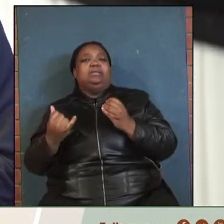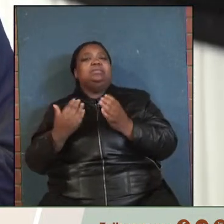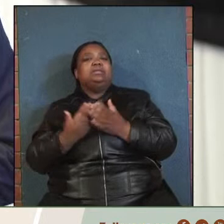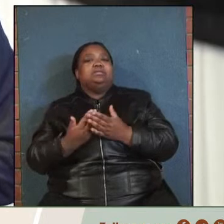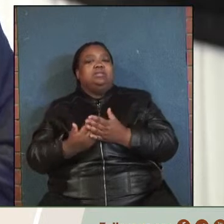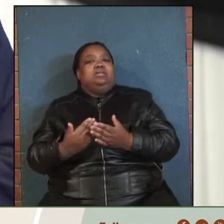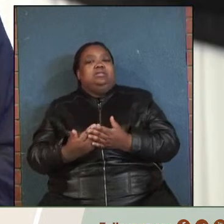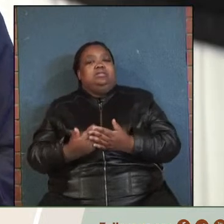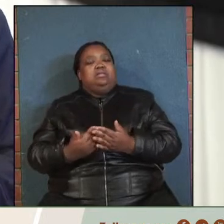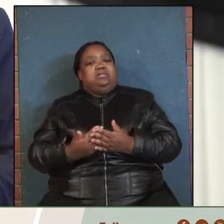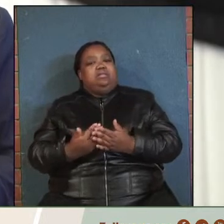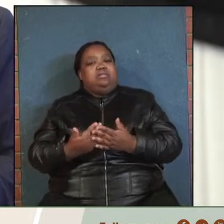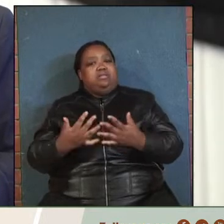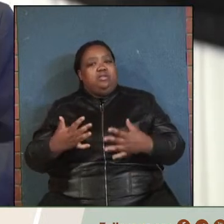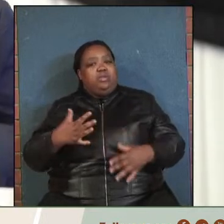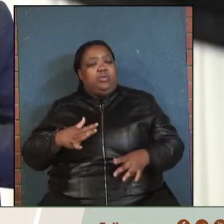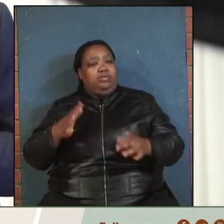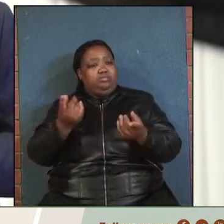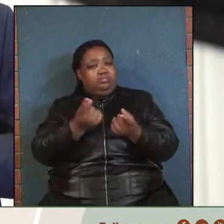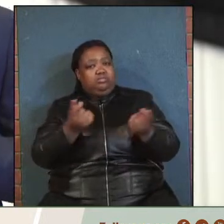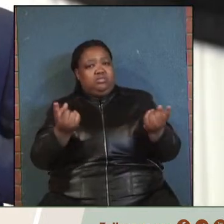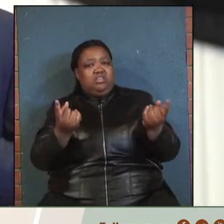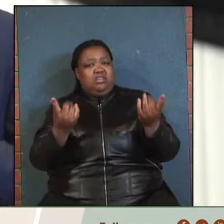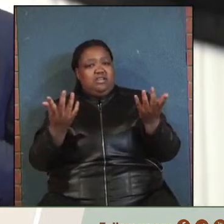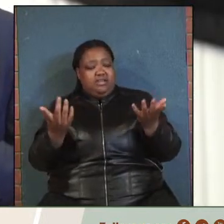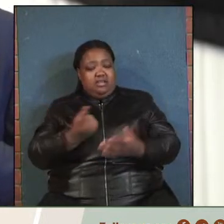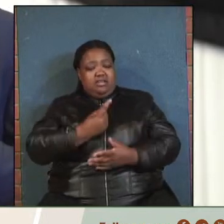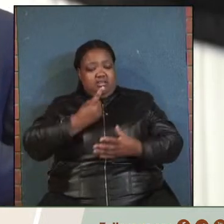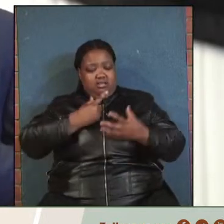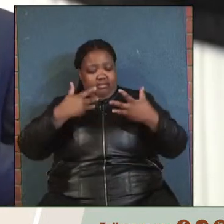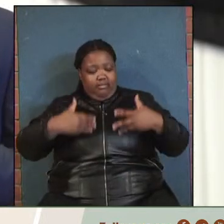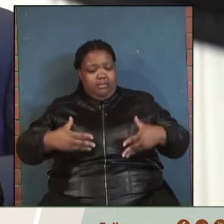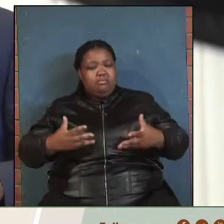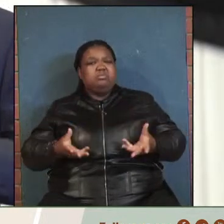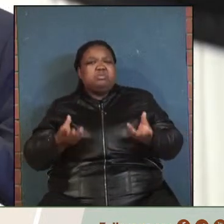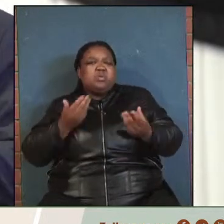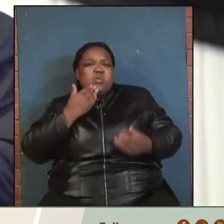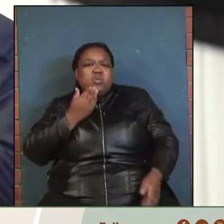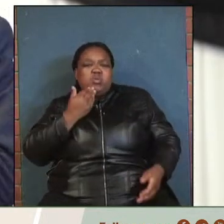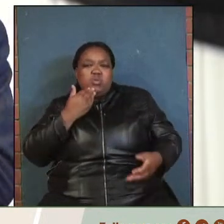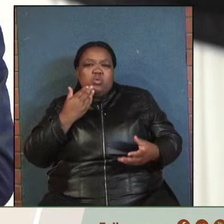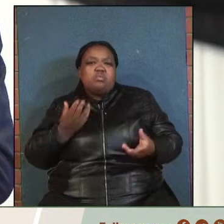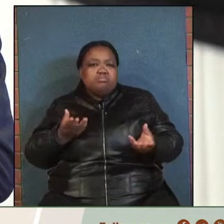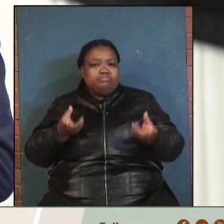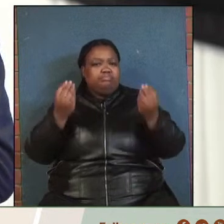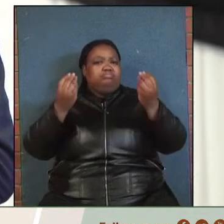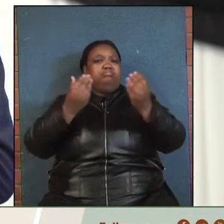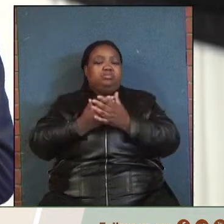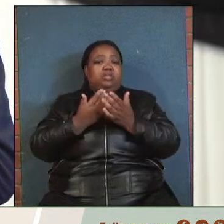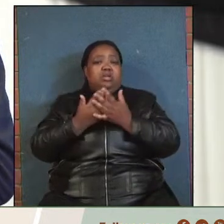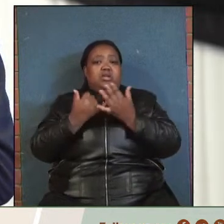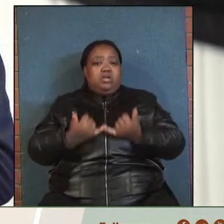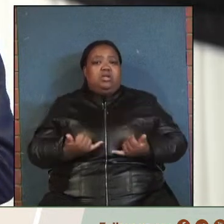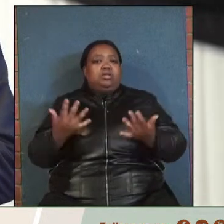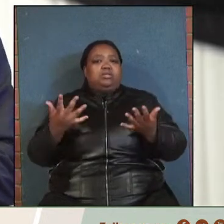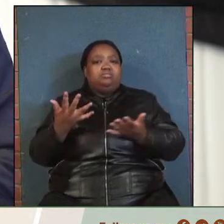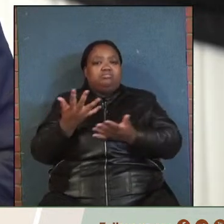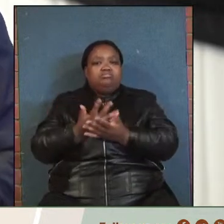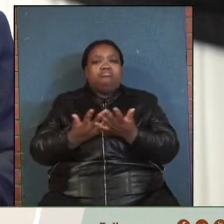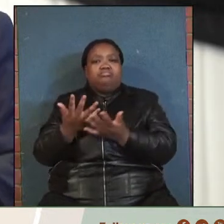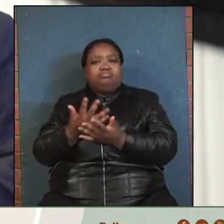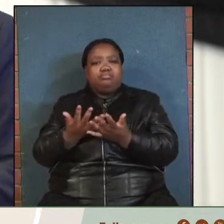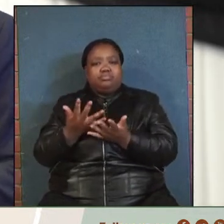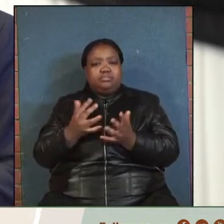We wanted you to find yourself, because through this engagement, that is